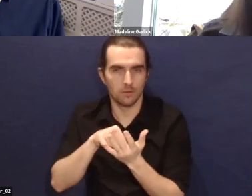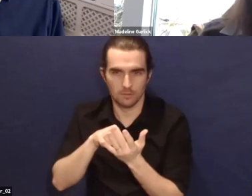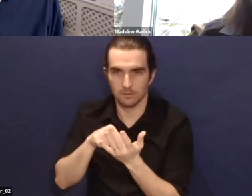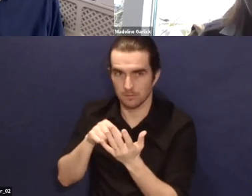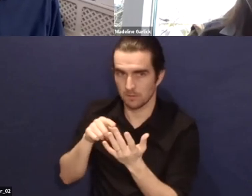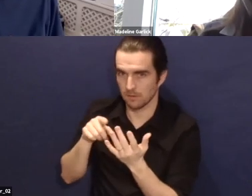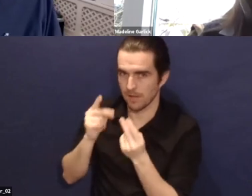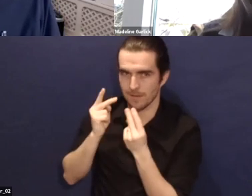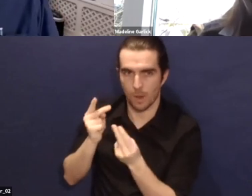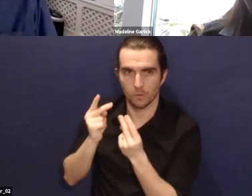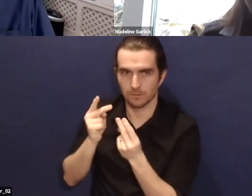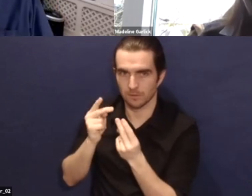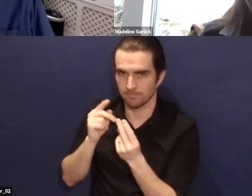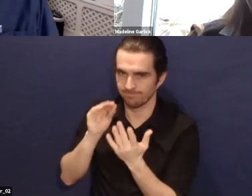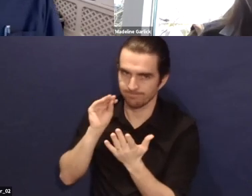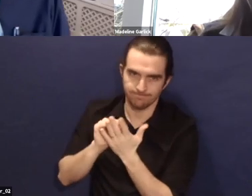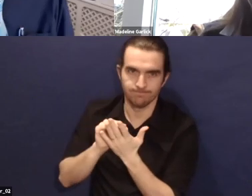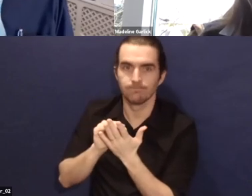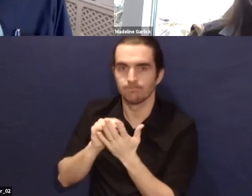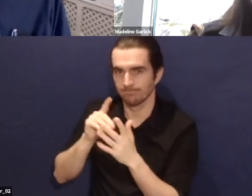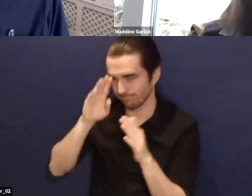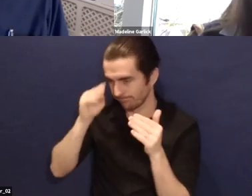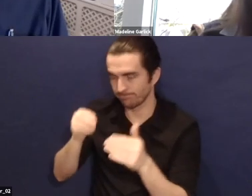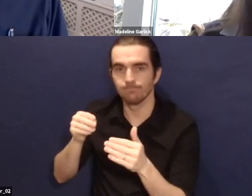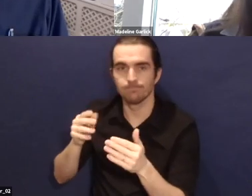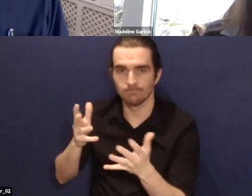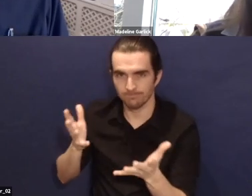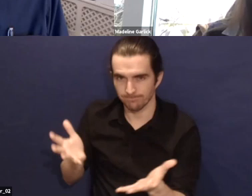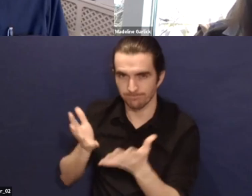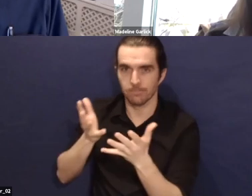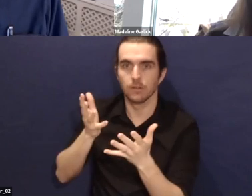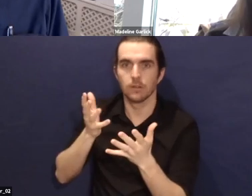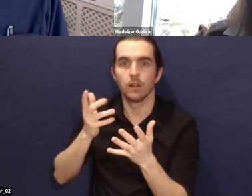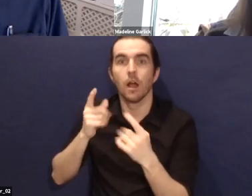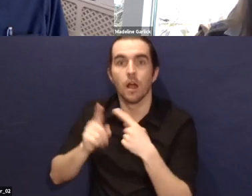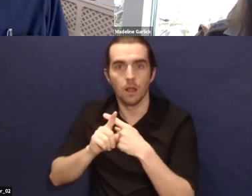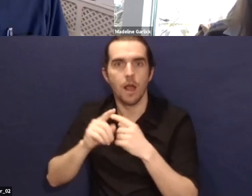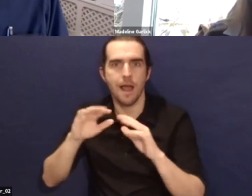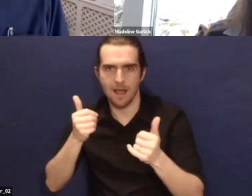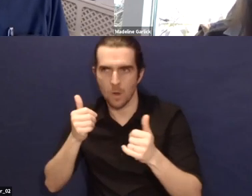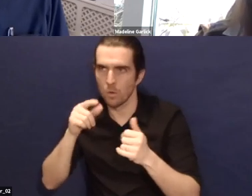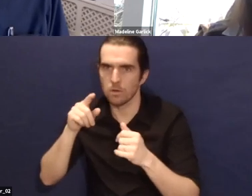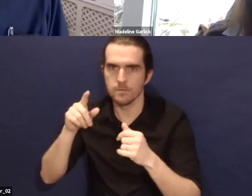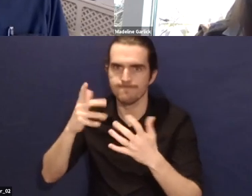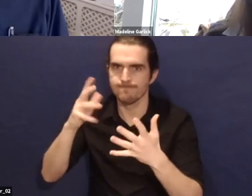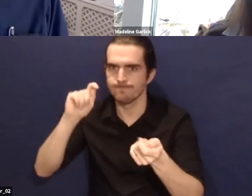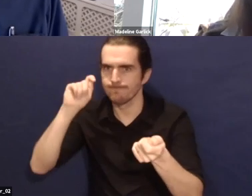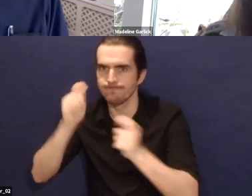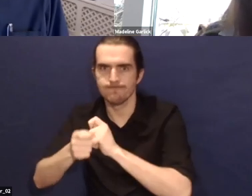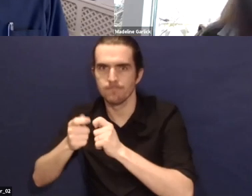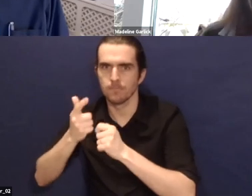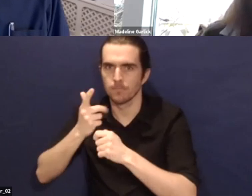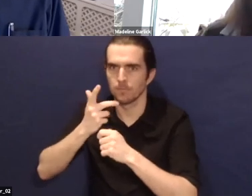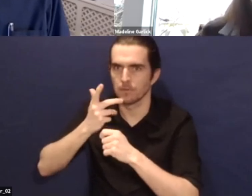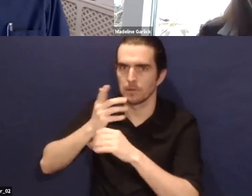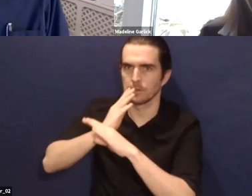so that where possible we can avoid the need for people to be displaced from their homes and forced to move in the face of